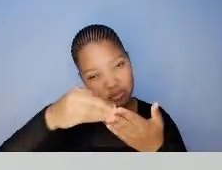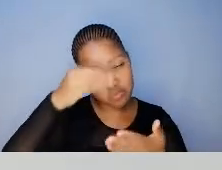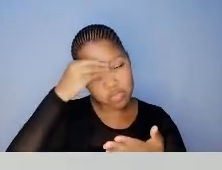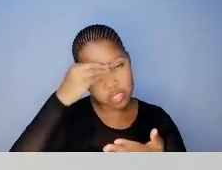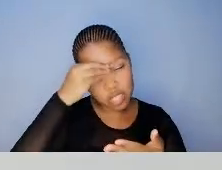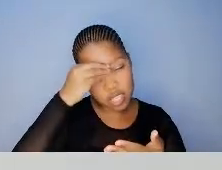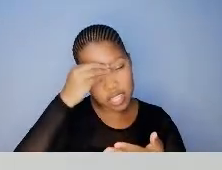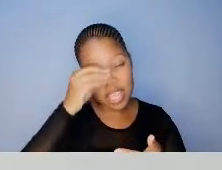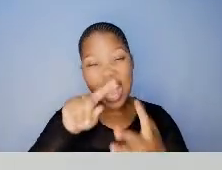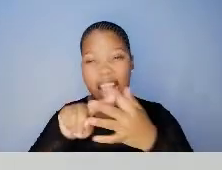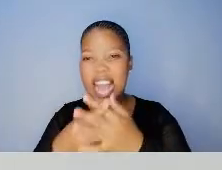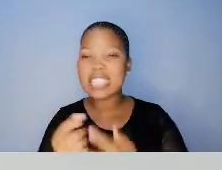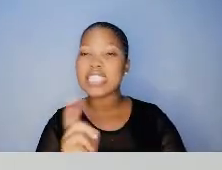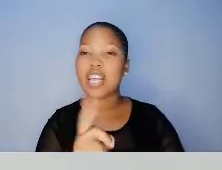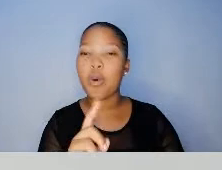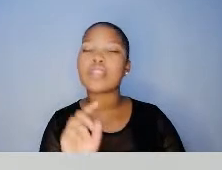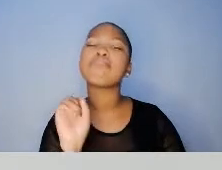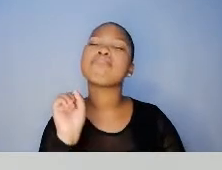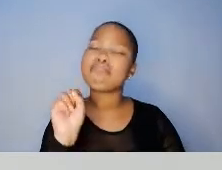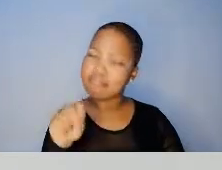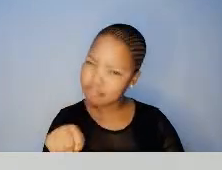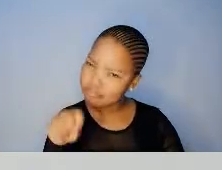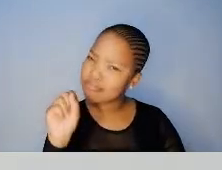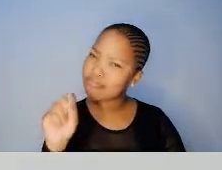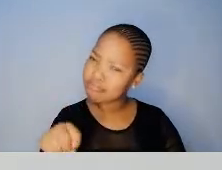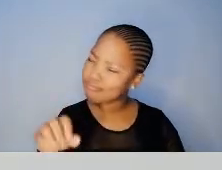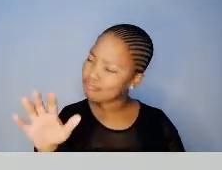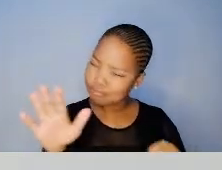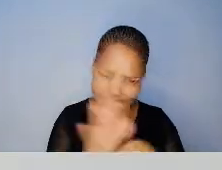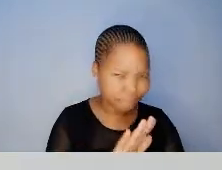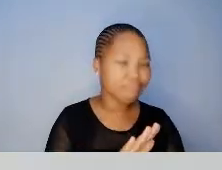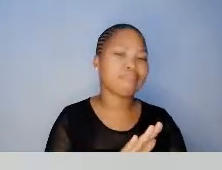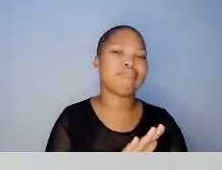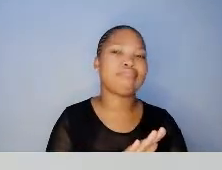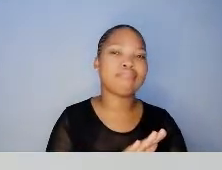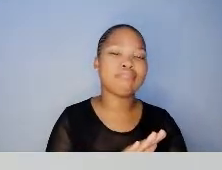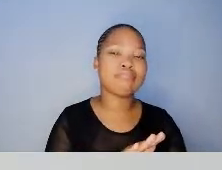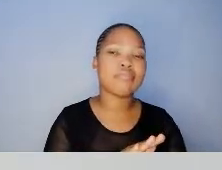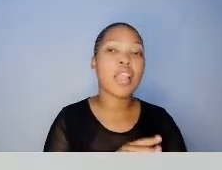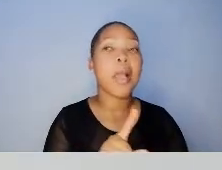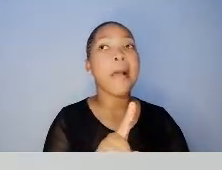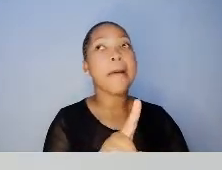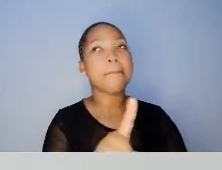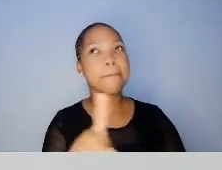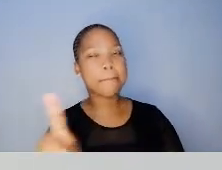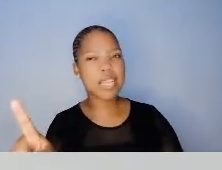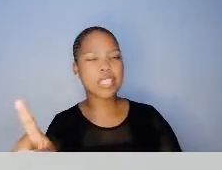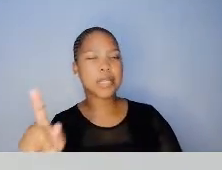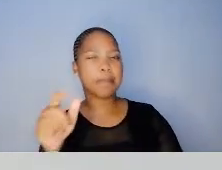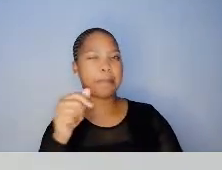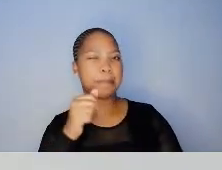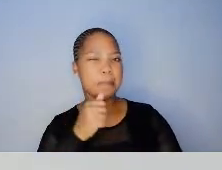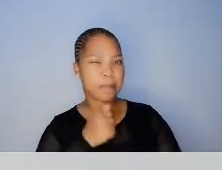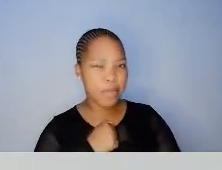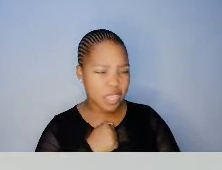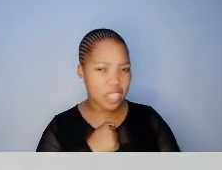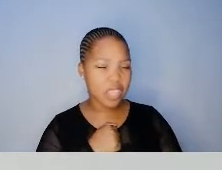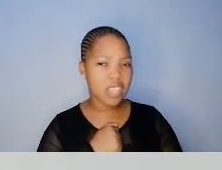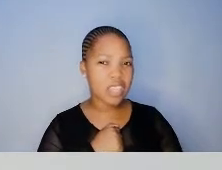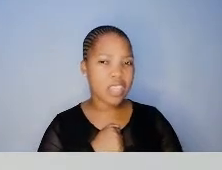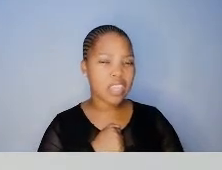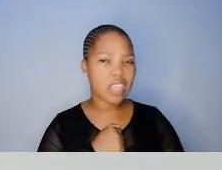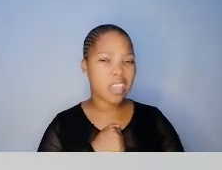And then an answer is yes, I highly recommend that. But for me,